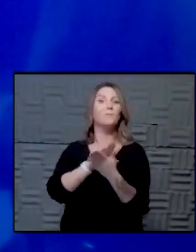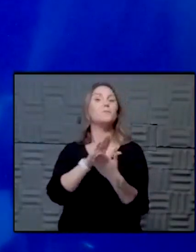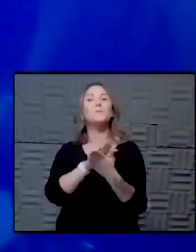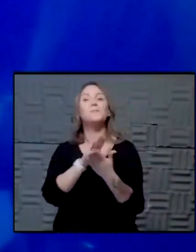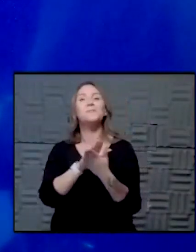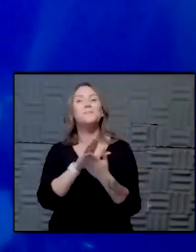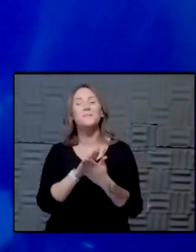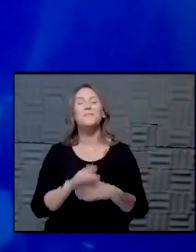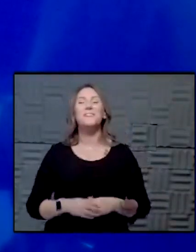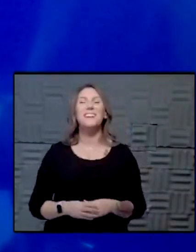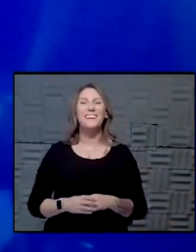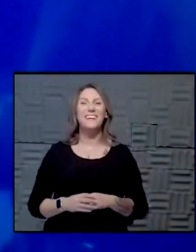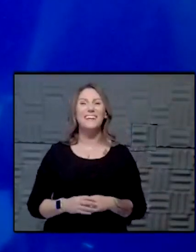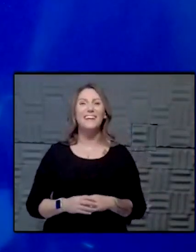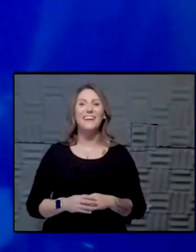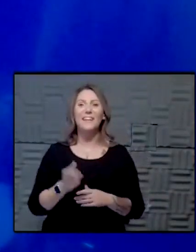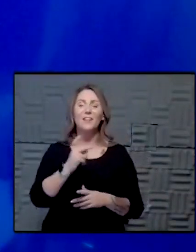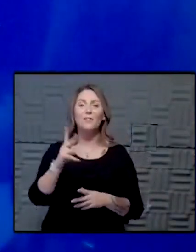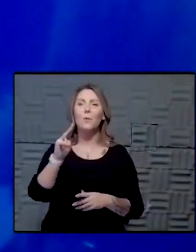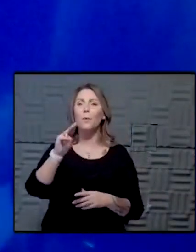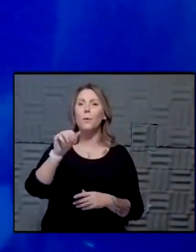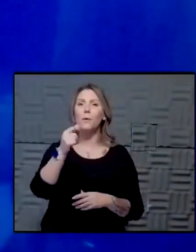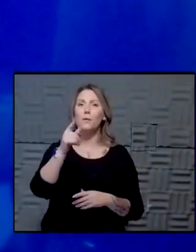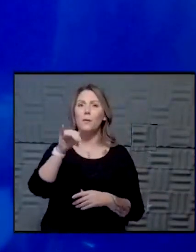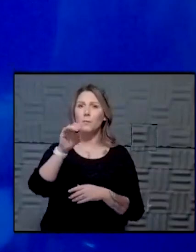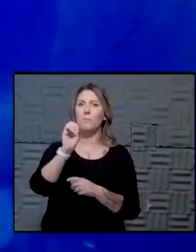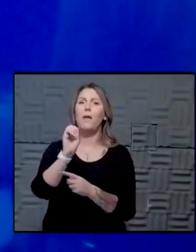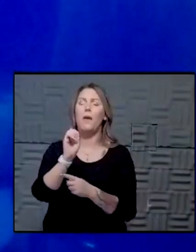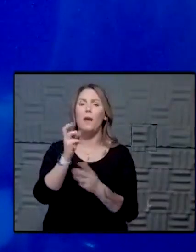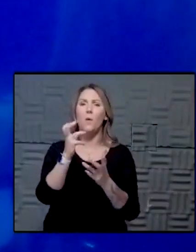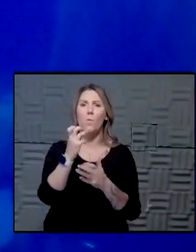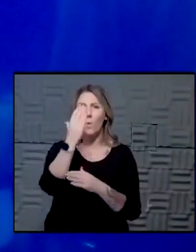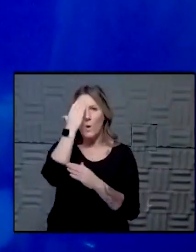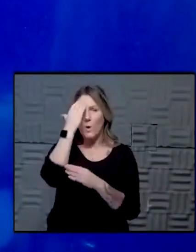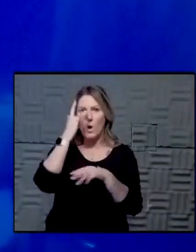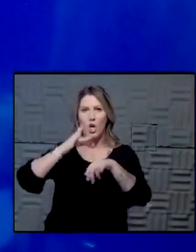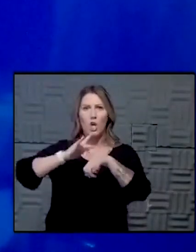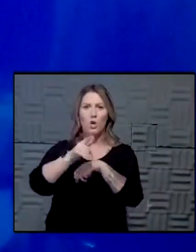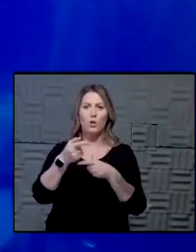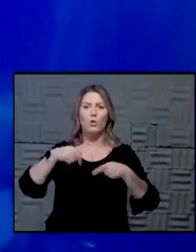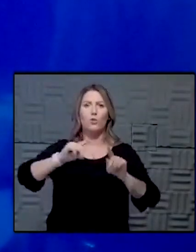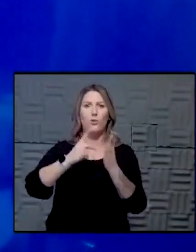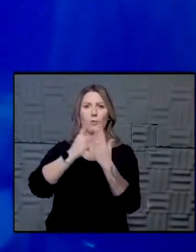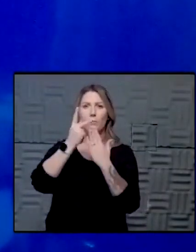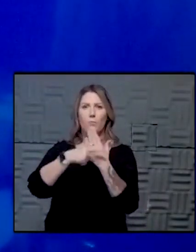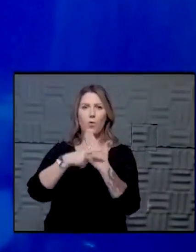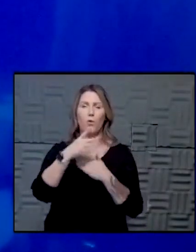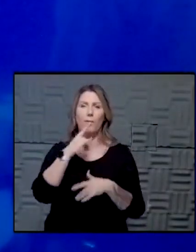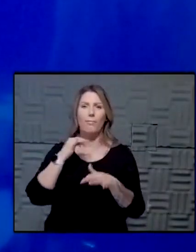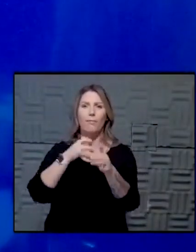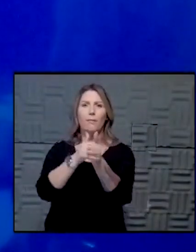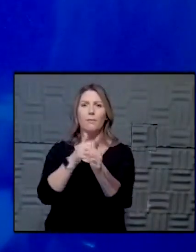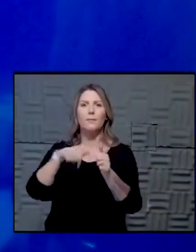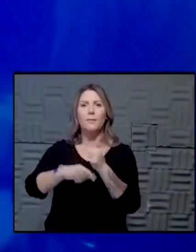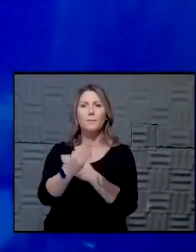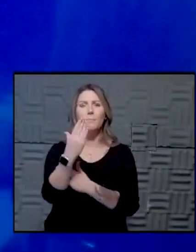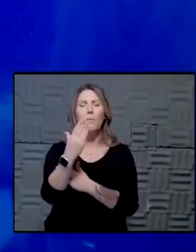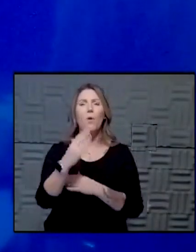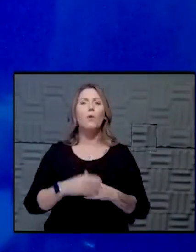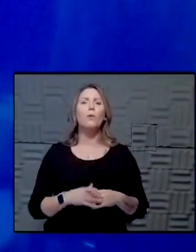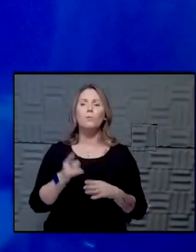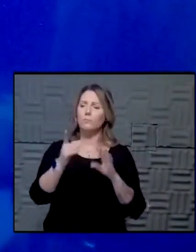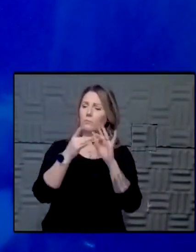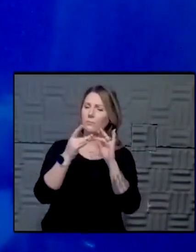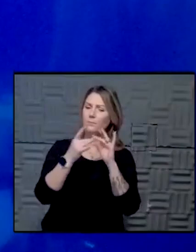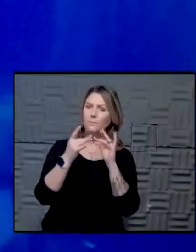few questions. Awesome. I'm going to start with Maggie. She wanted to know earlier in the program or the update this morning, you guys mentioned that